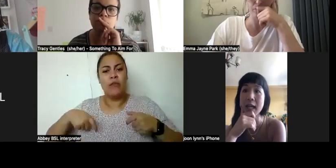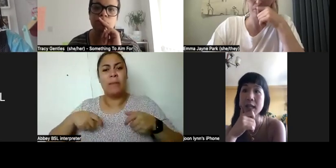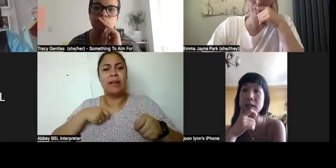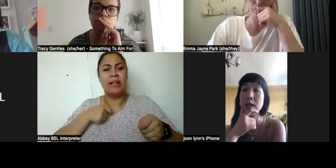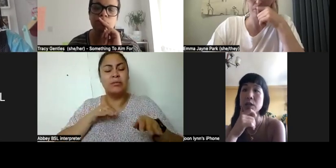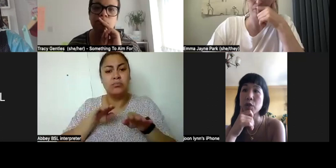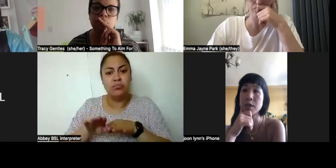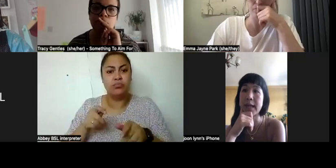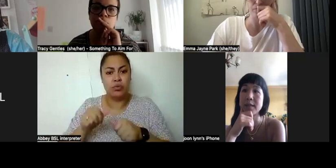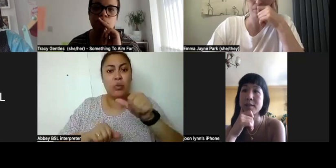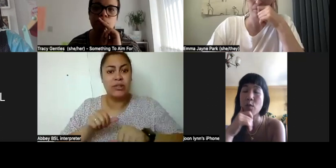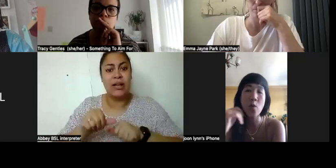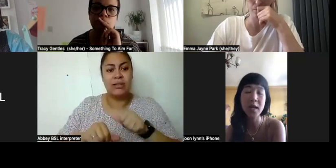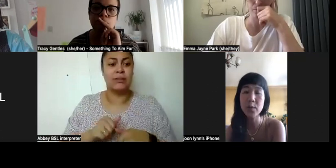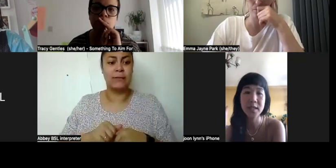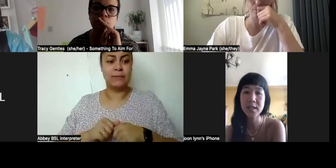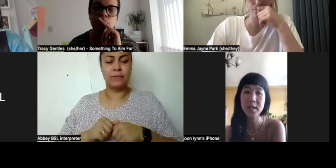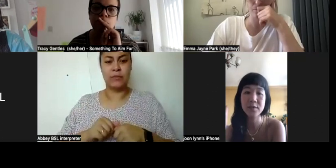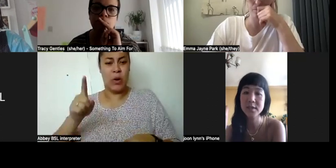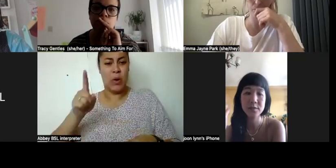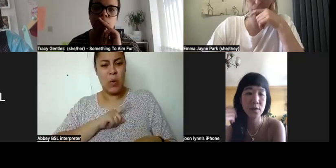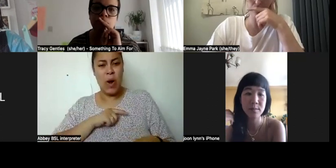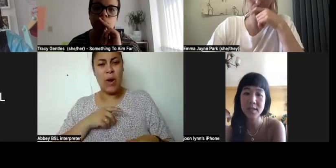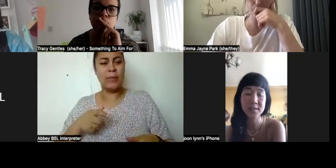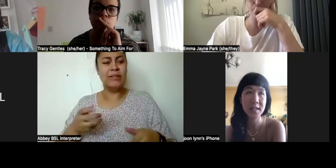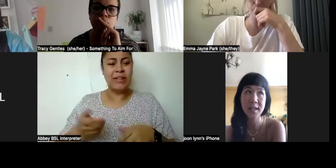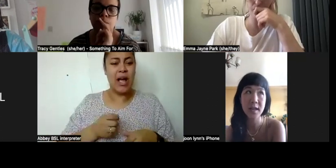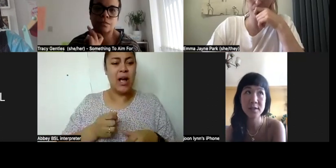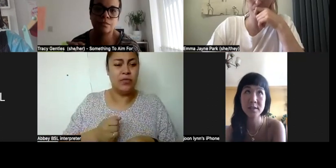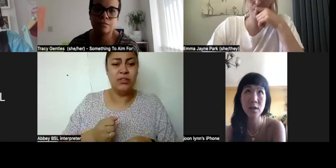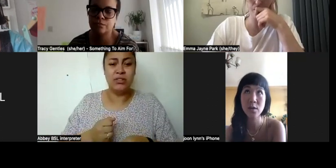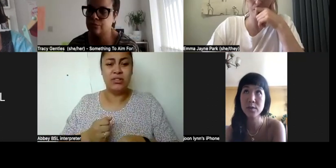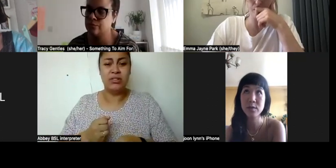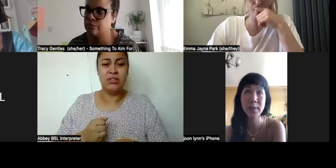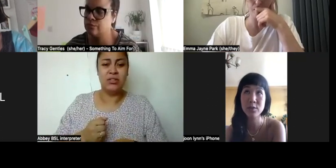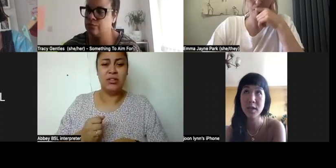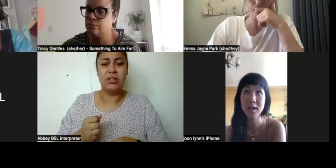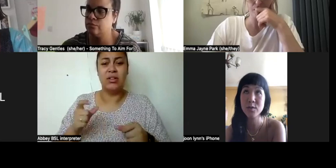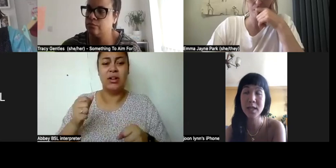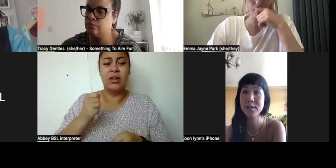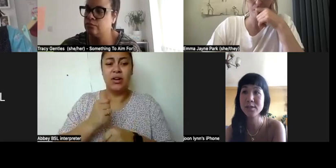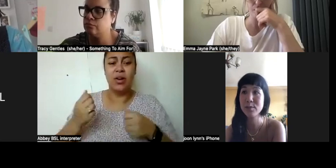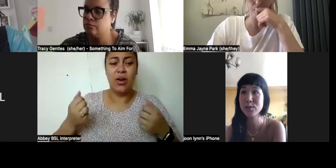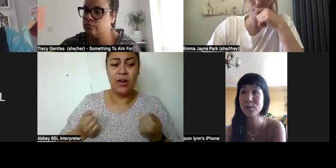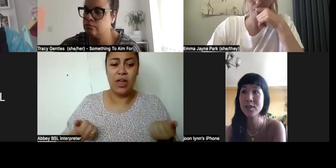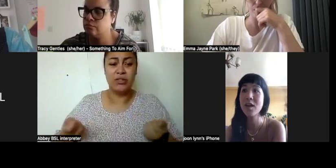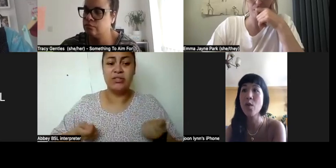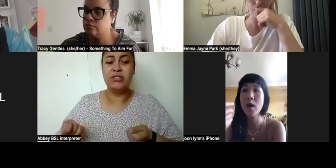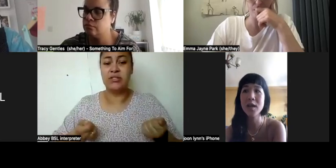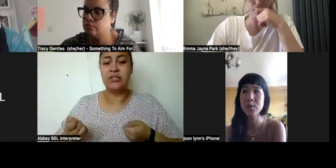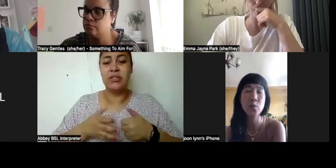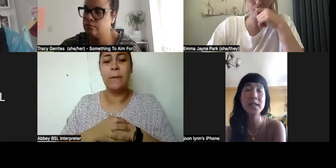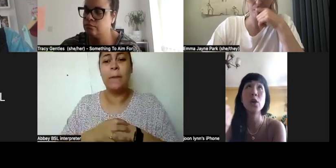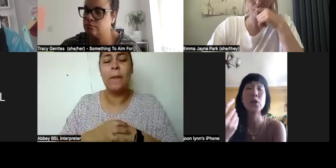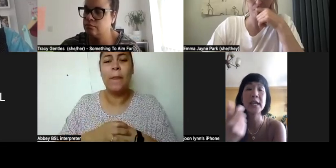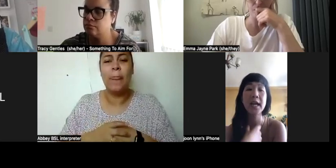Jackie Tan talked about, why are we taking governance from these inherited colonial patriarchal ableist models?